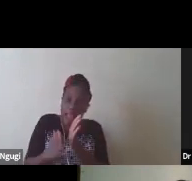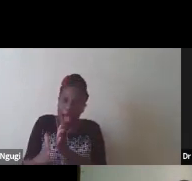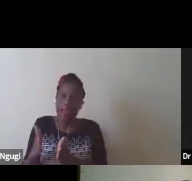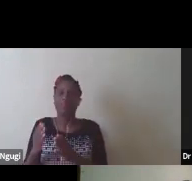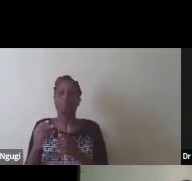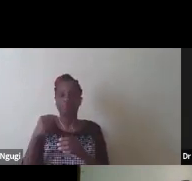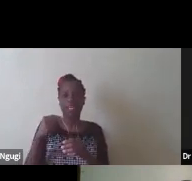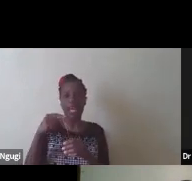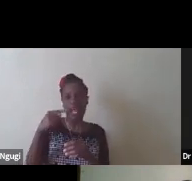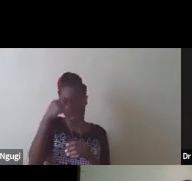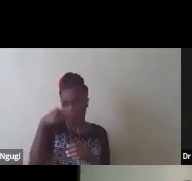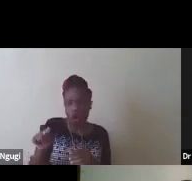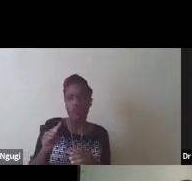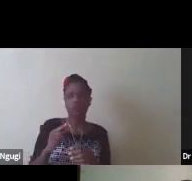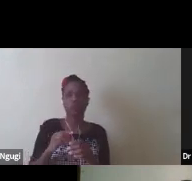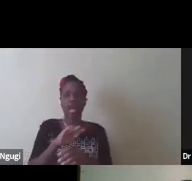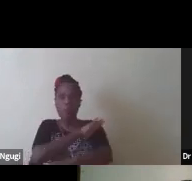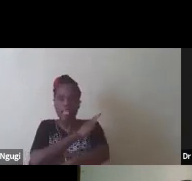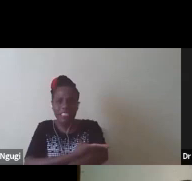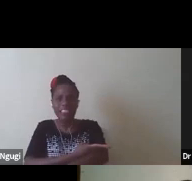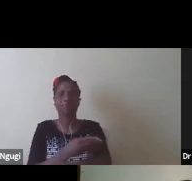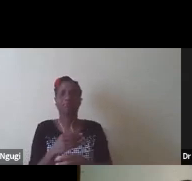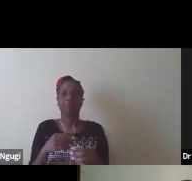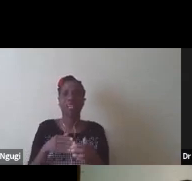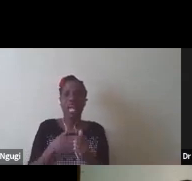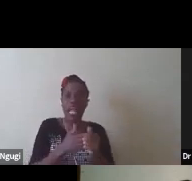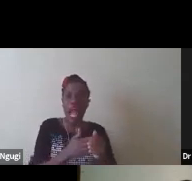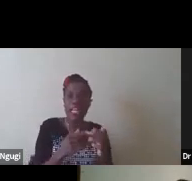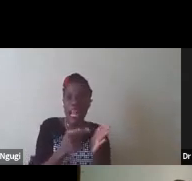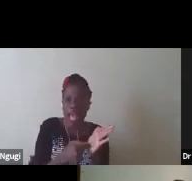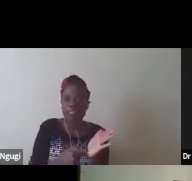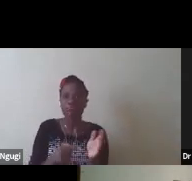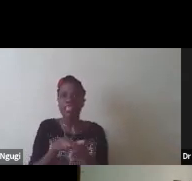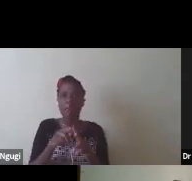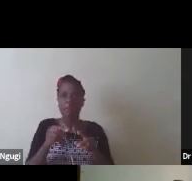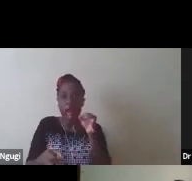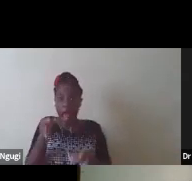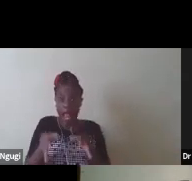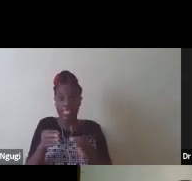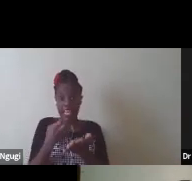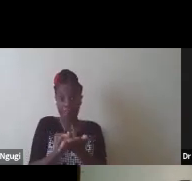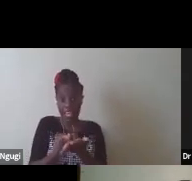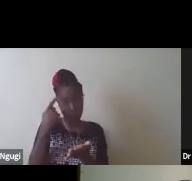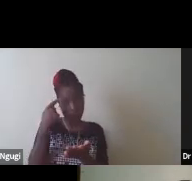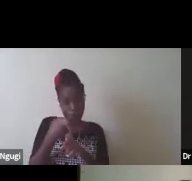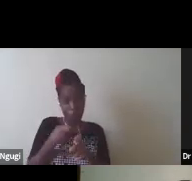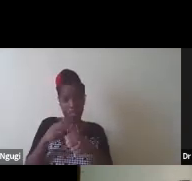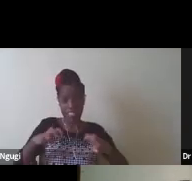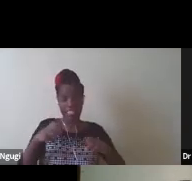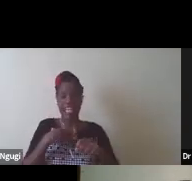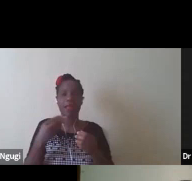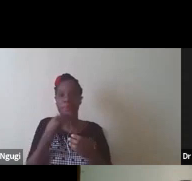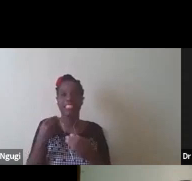guidelines, regulations, capacity, and analyzing evidence from research and best practices with an aim to